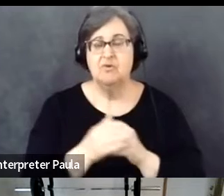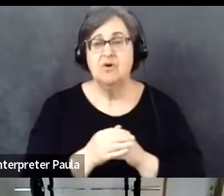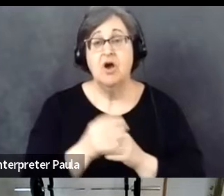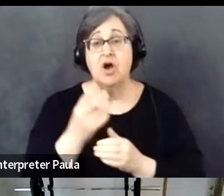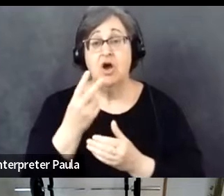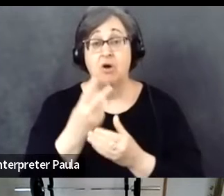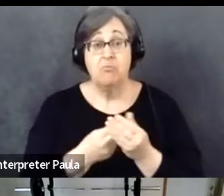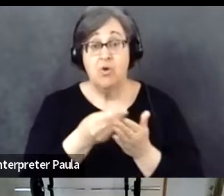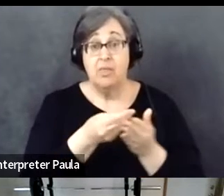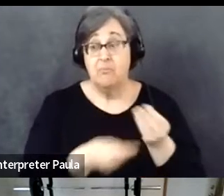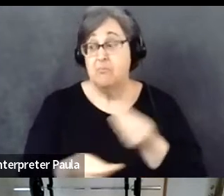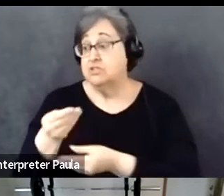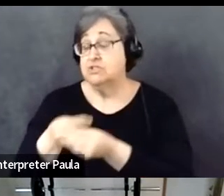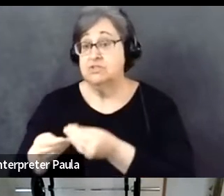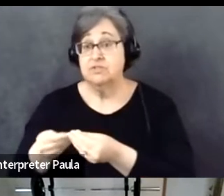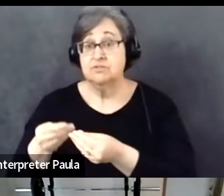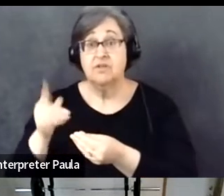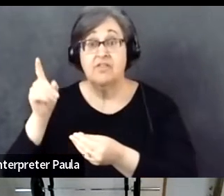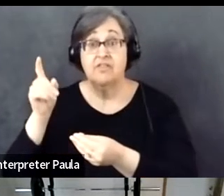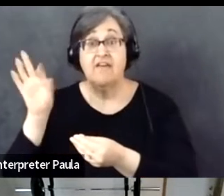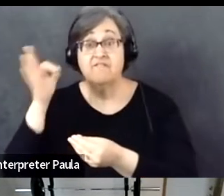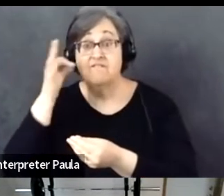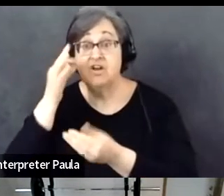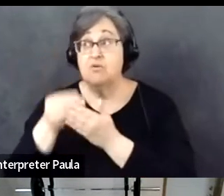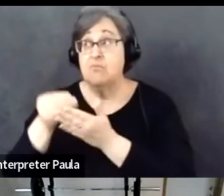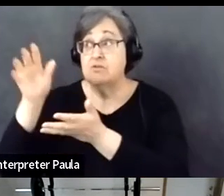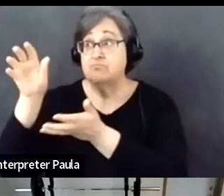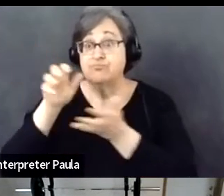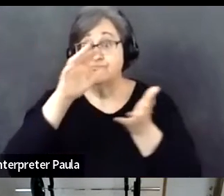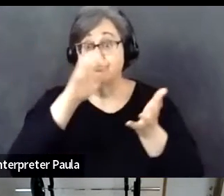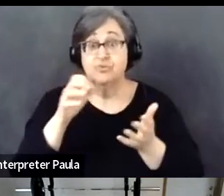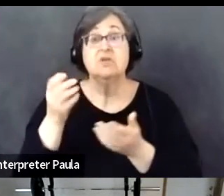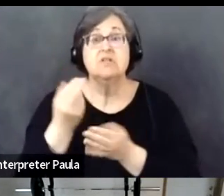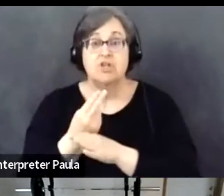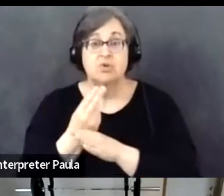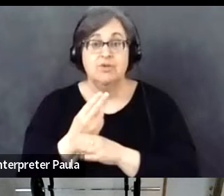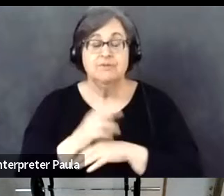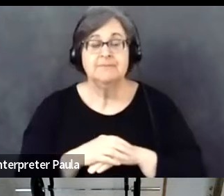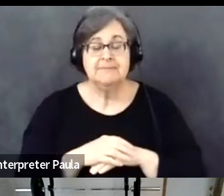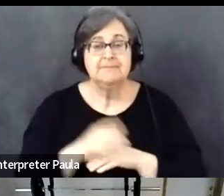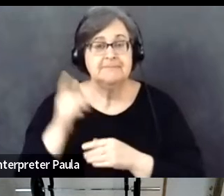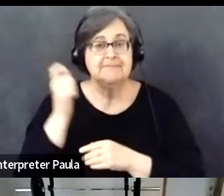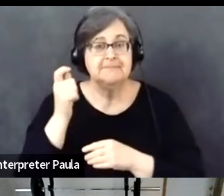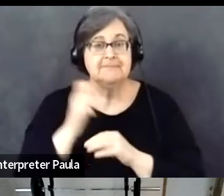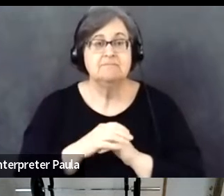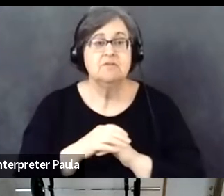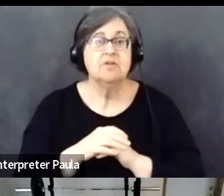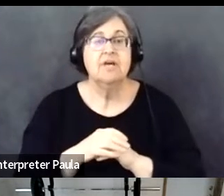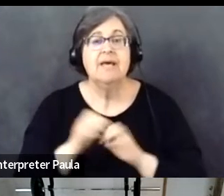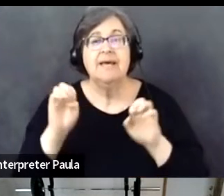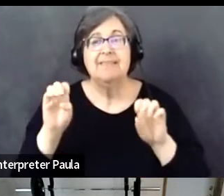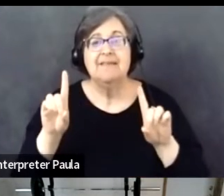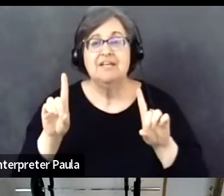dollars too. So that's a really big chunk of money. The education